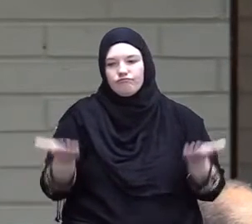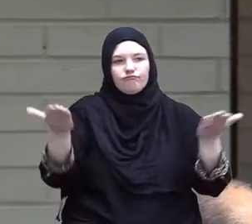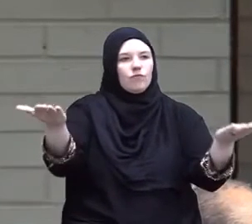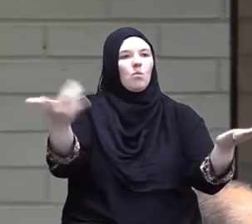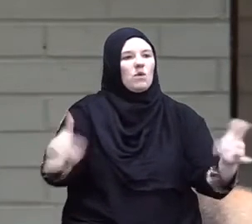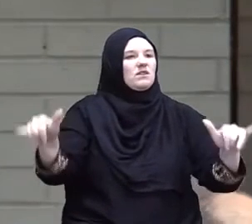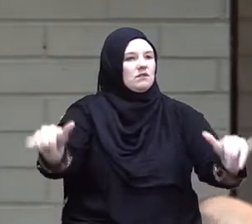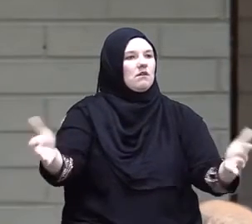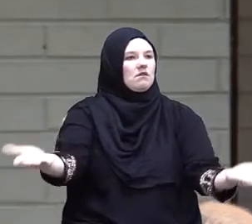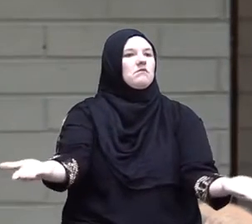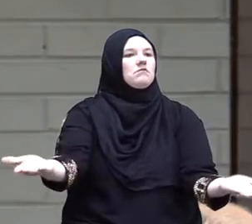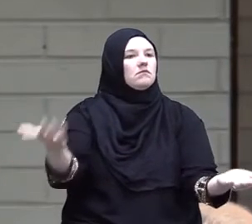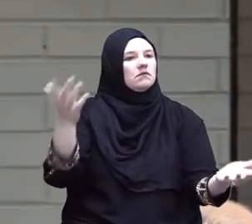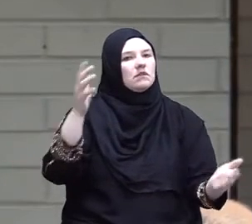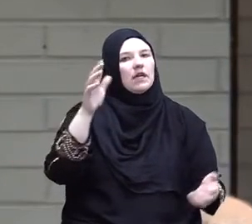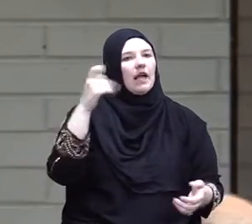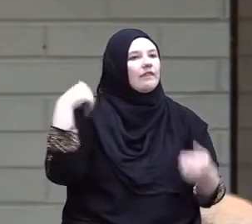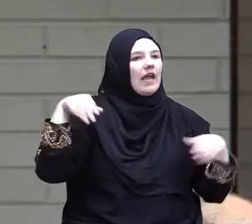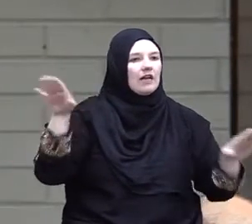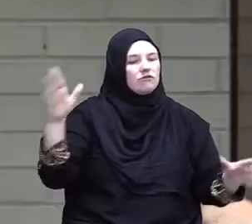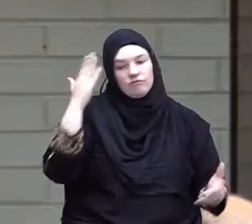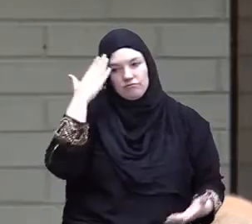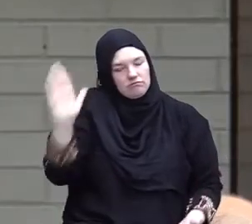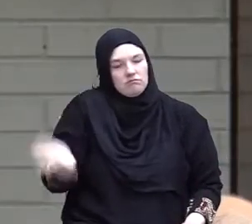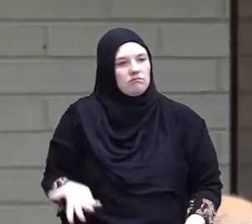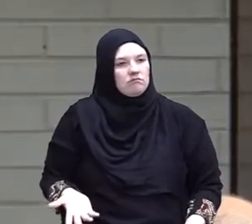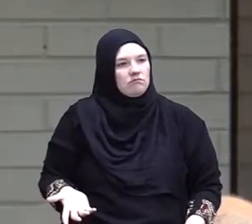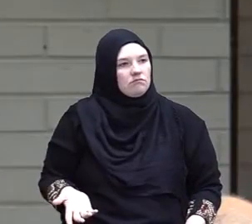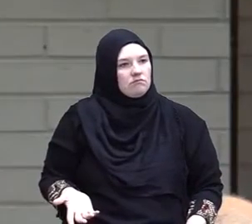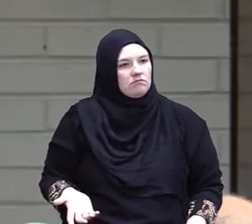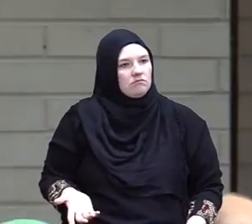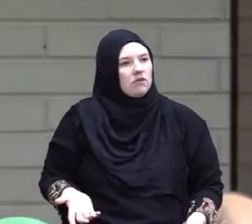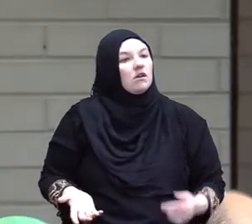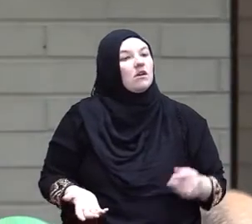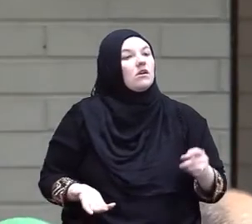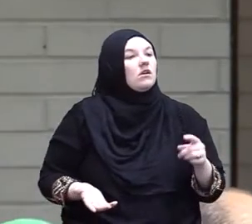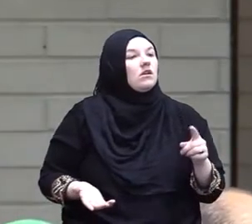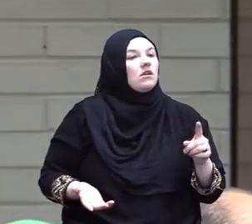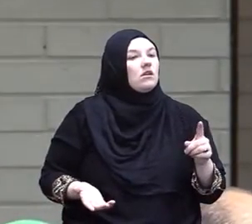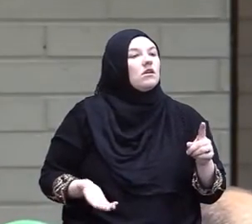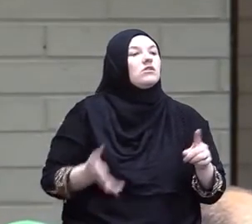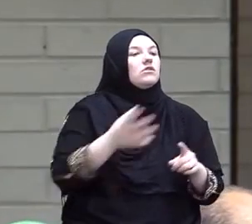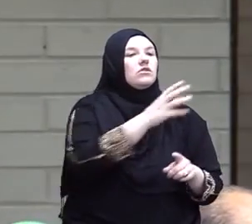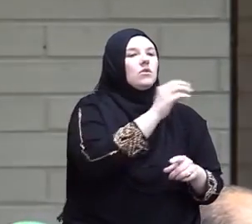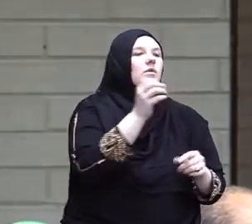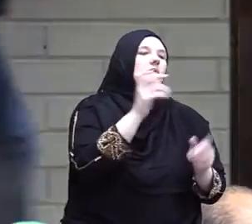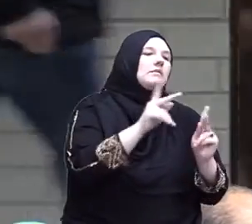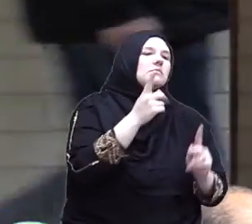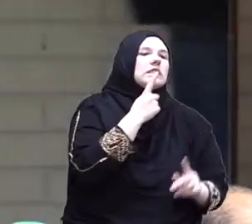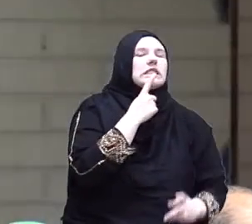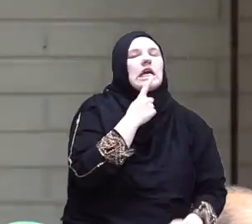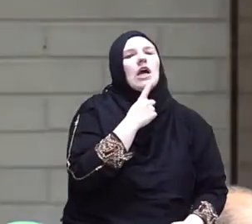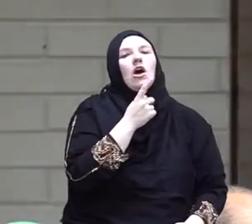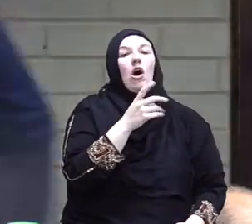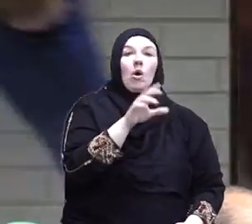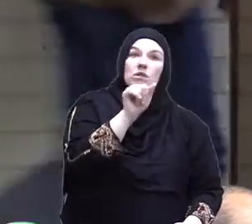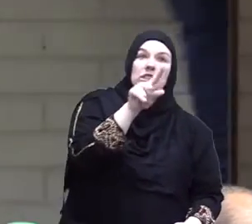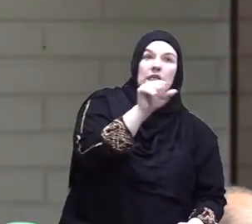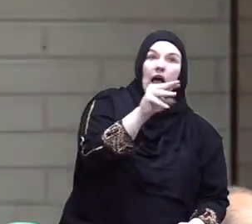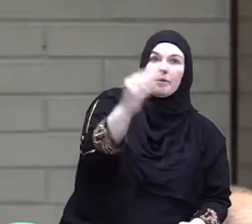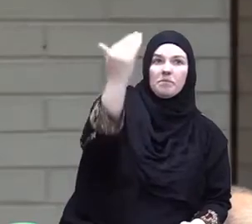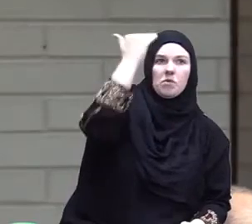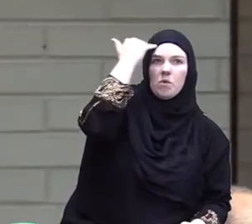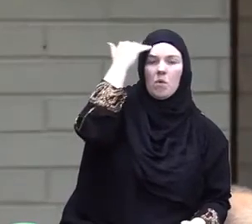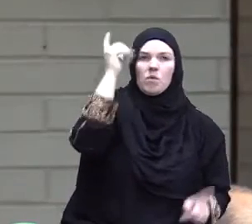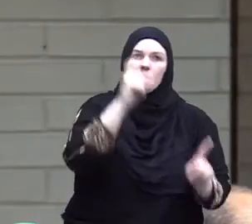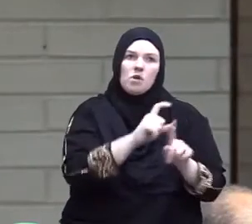The word all, so that somebody wouldn't say, oh, does Adam know the word computer? Does Adam know the microchip?